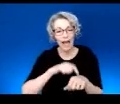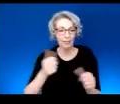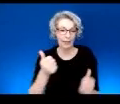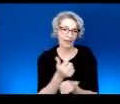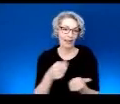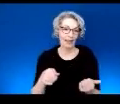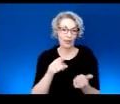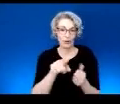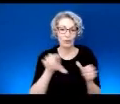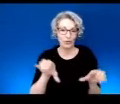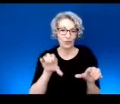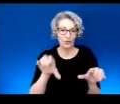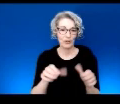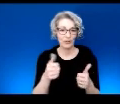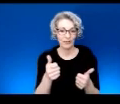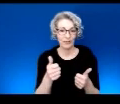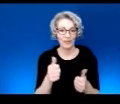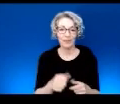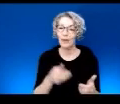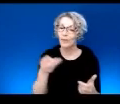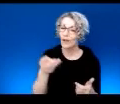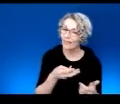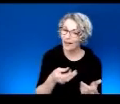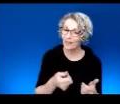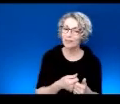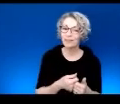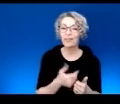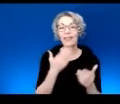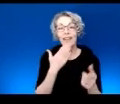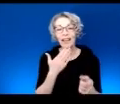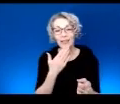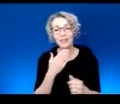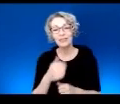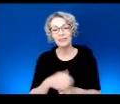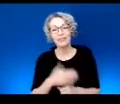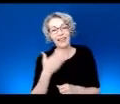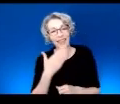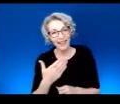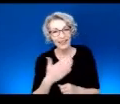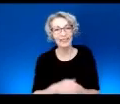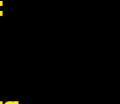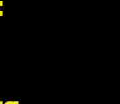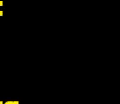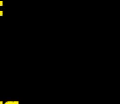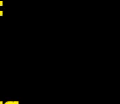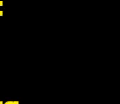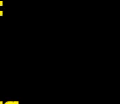You're welcome. Thank you. Christy. Thank you.